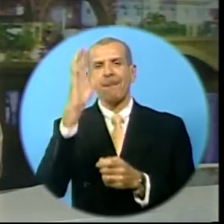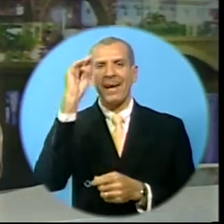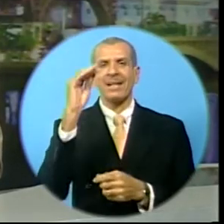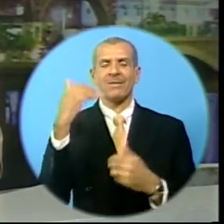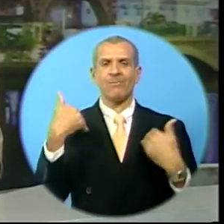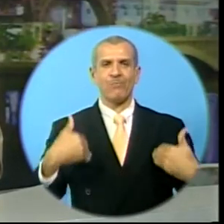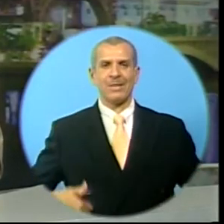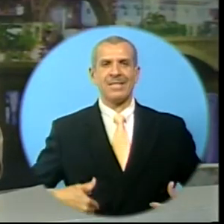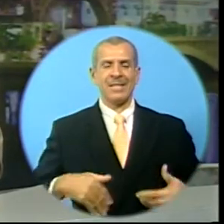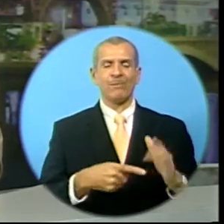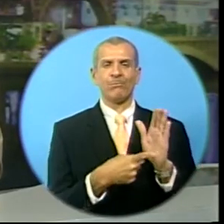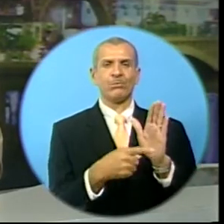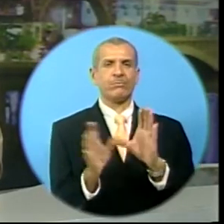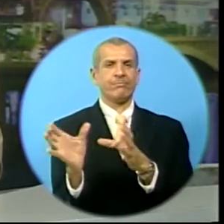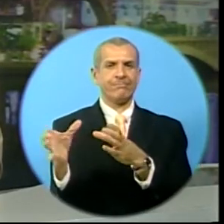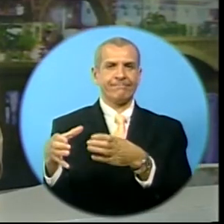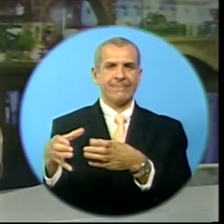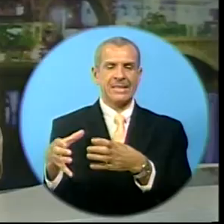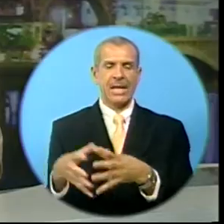physique section.